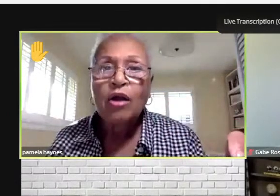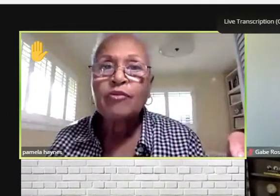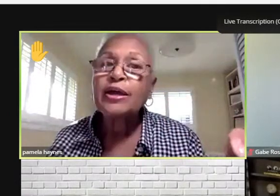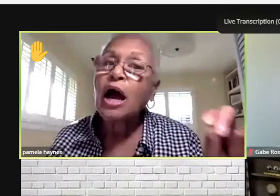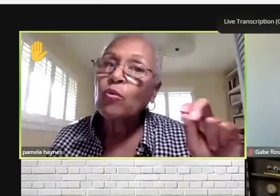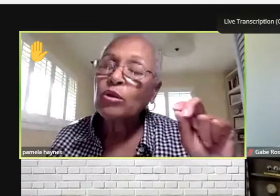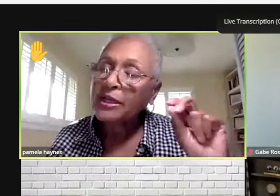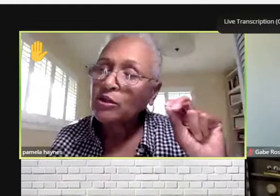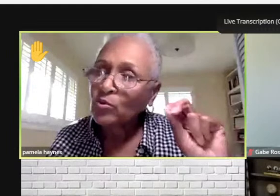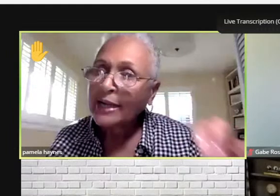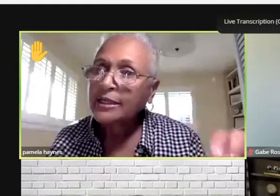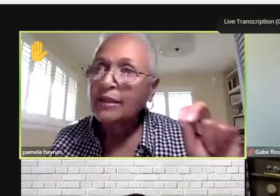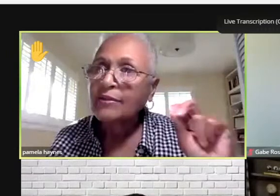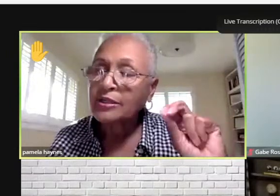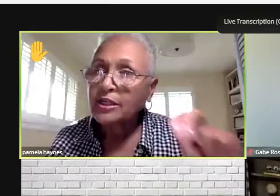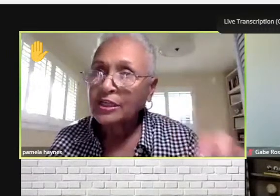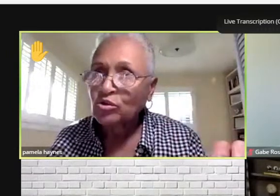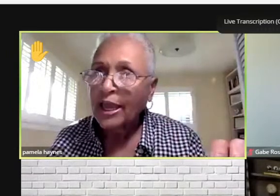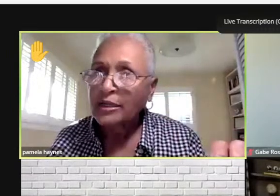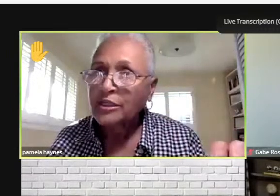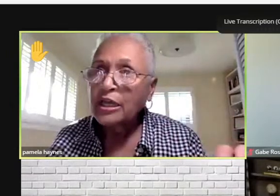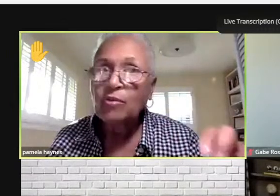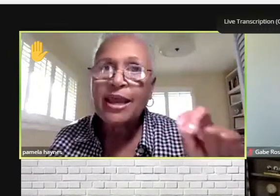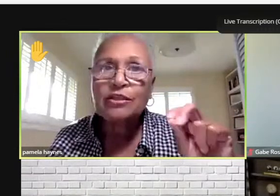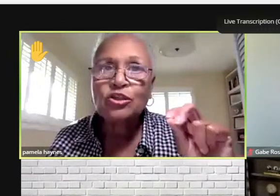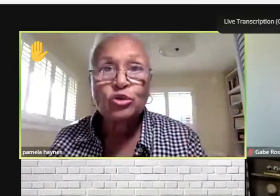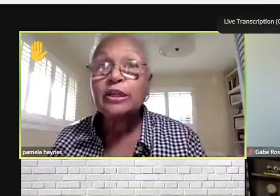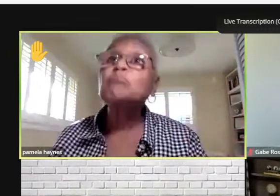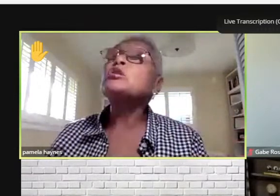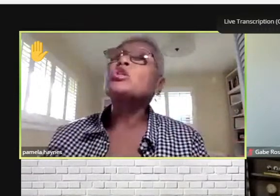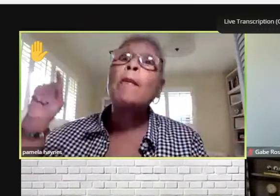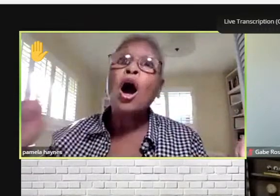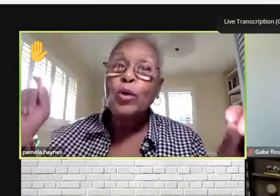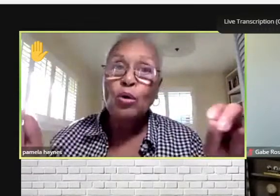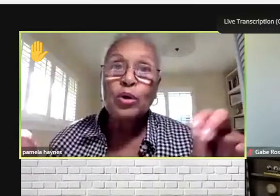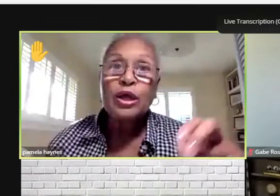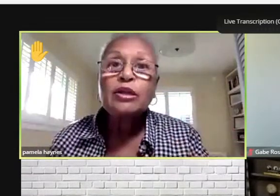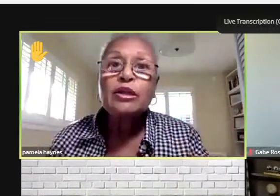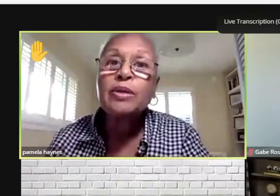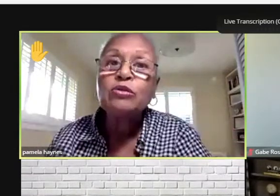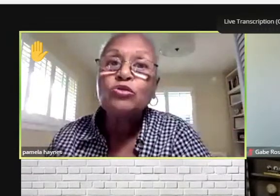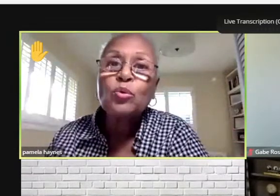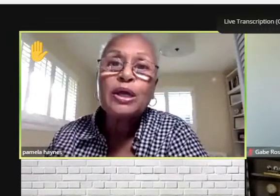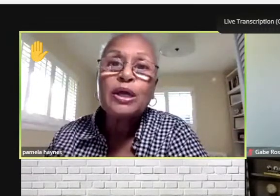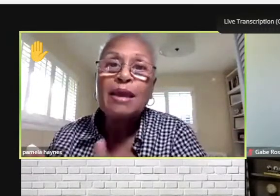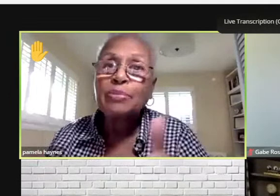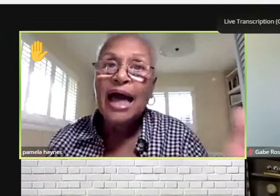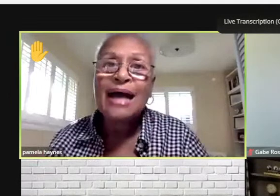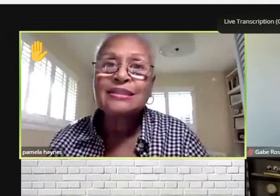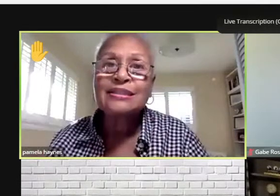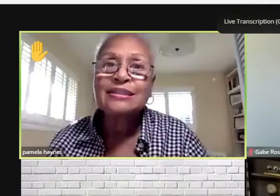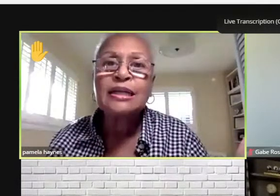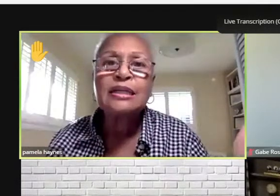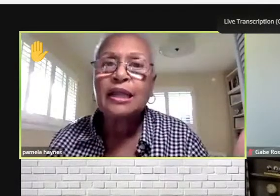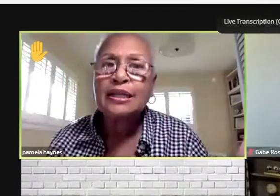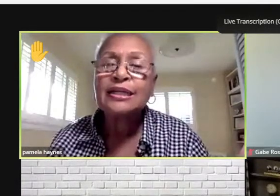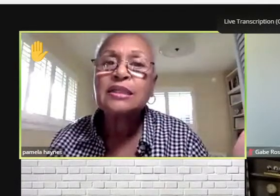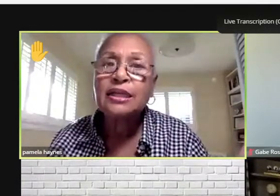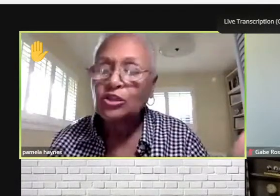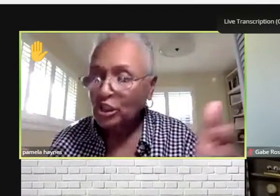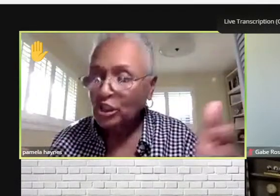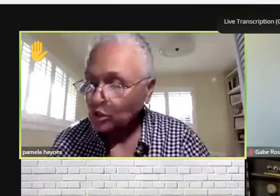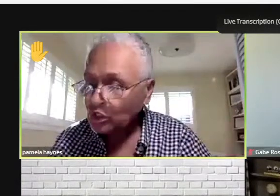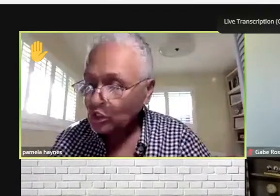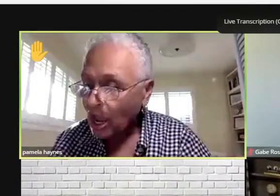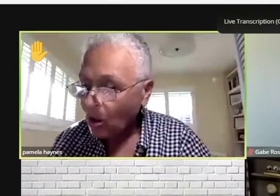we are, then I would be directing the district to make certain tomorrow to be doing a blast at